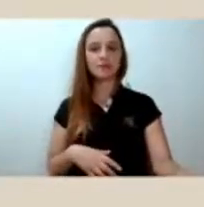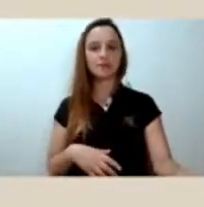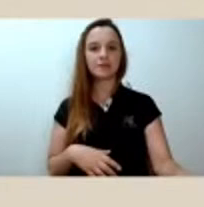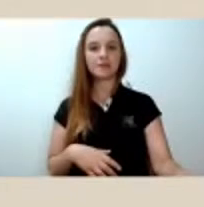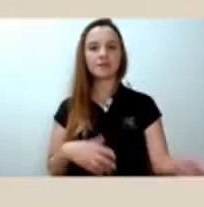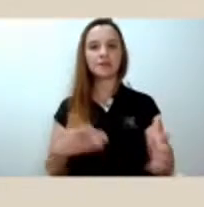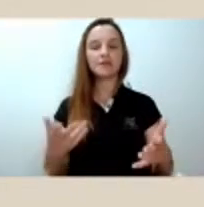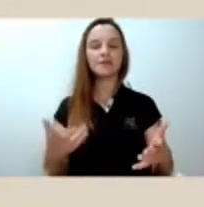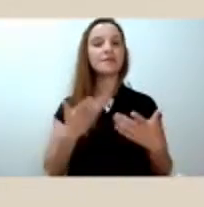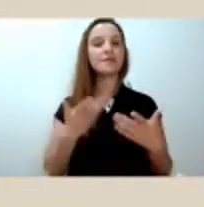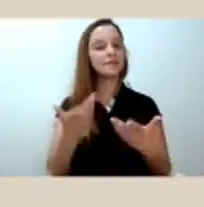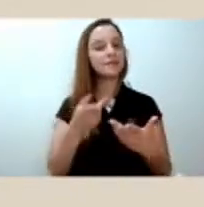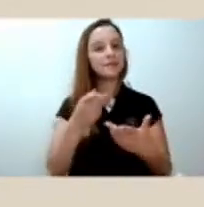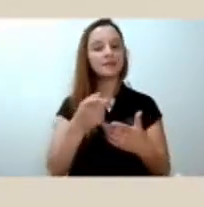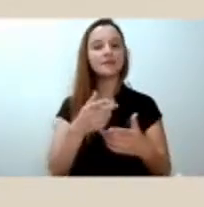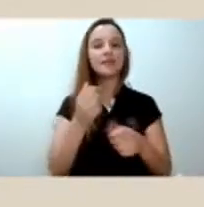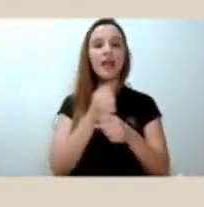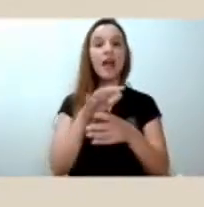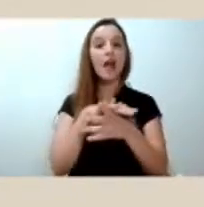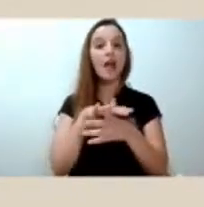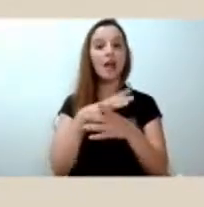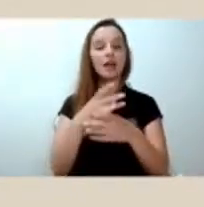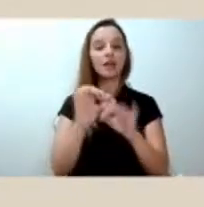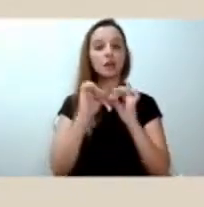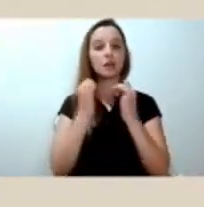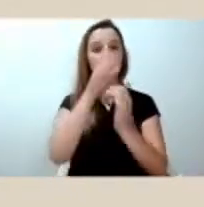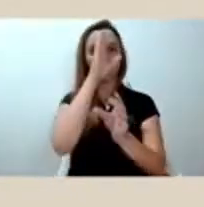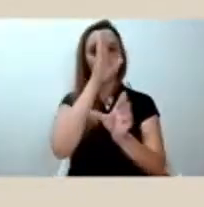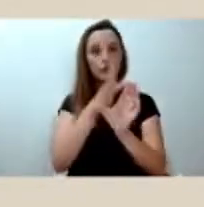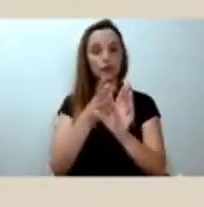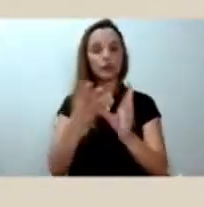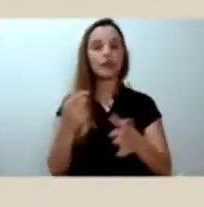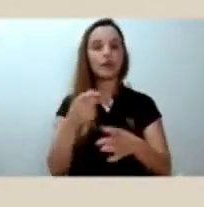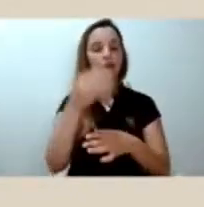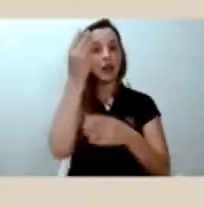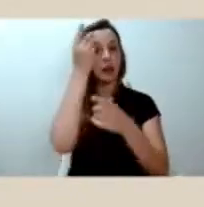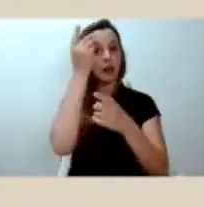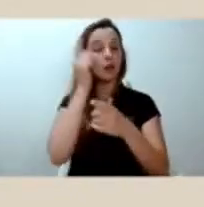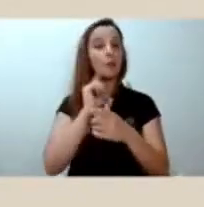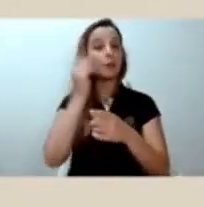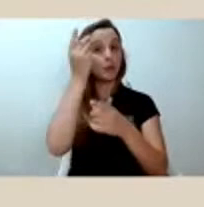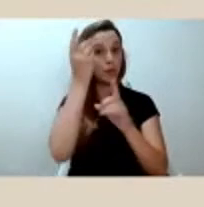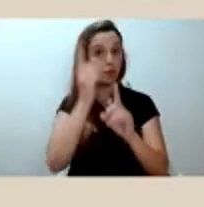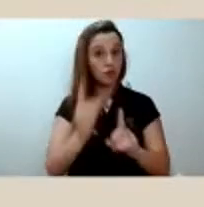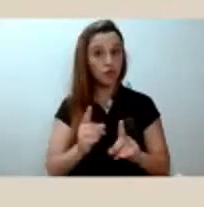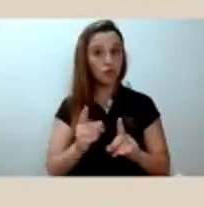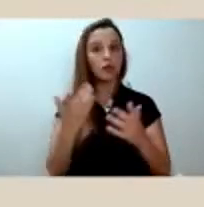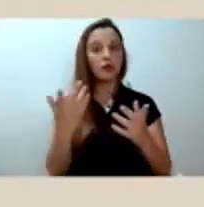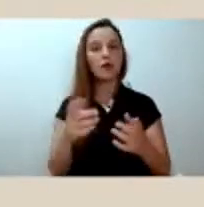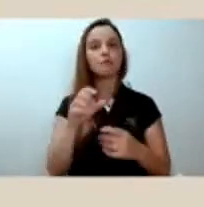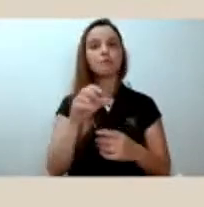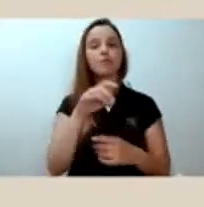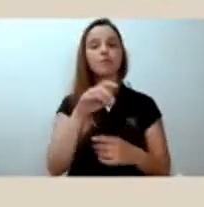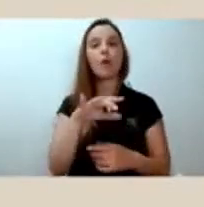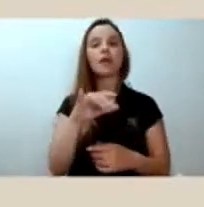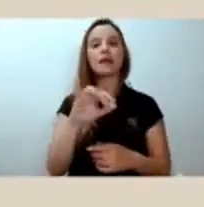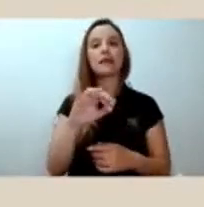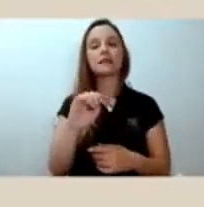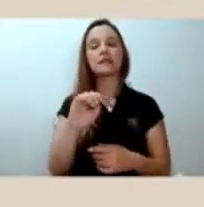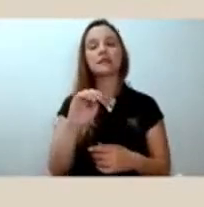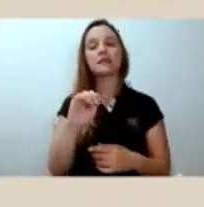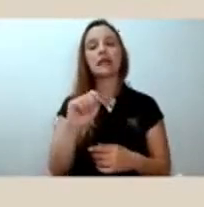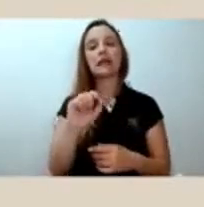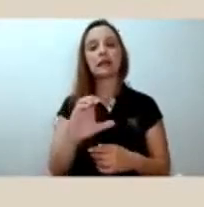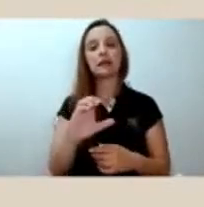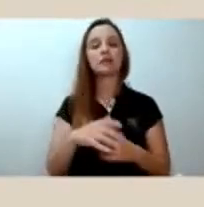social psychology, and she is a professor also at ESEG, where she is